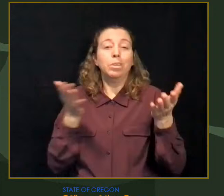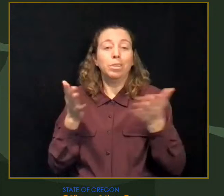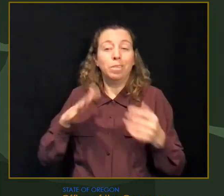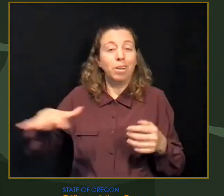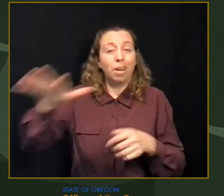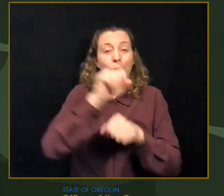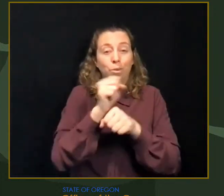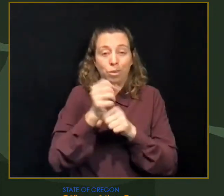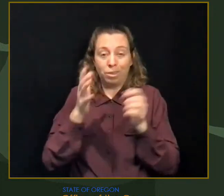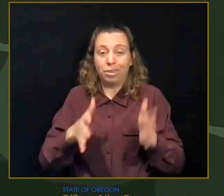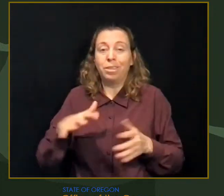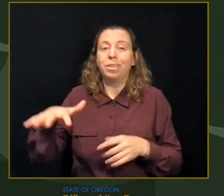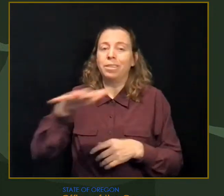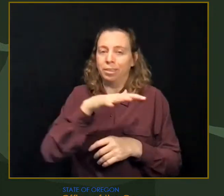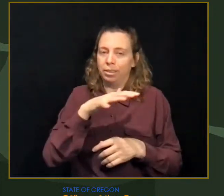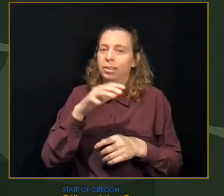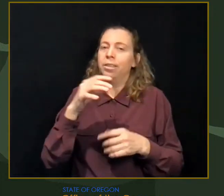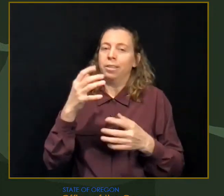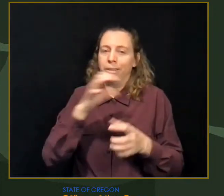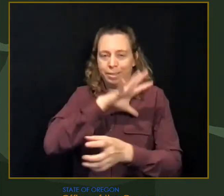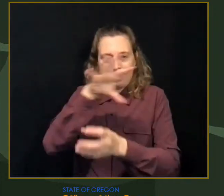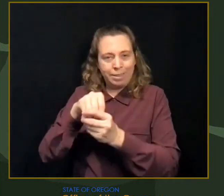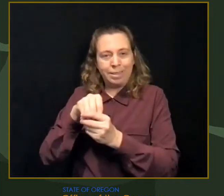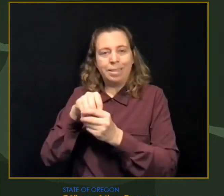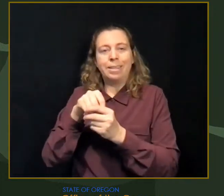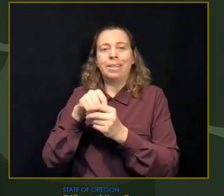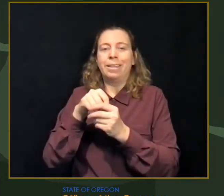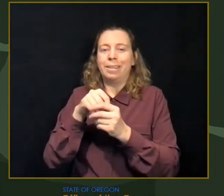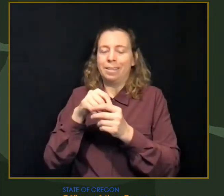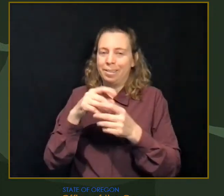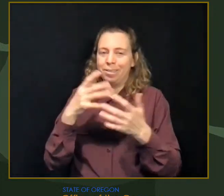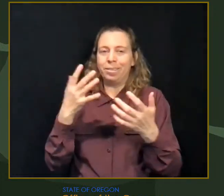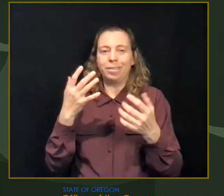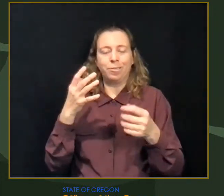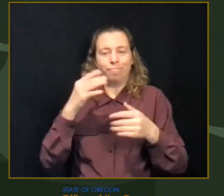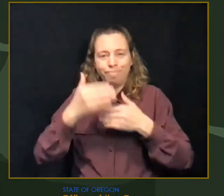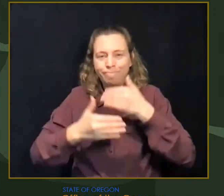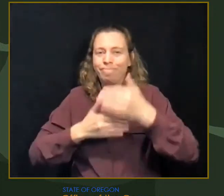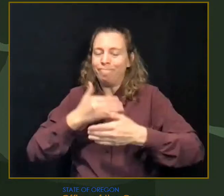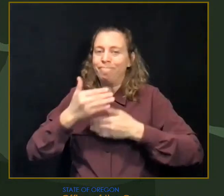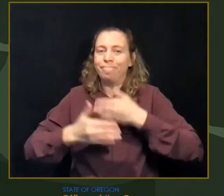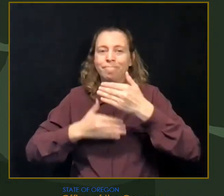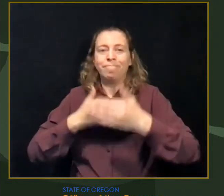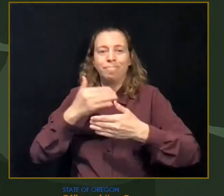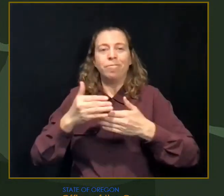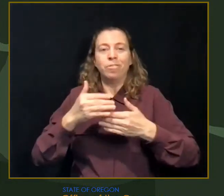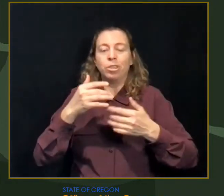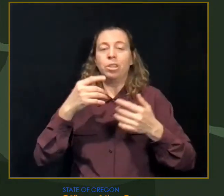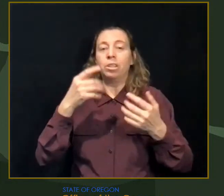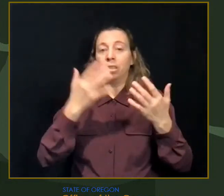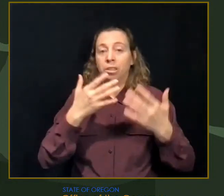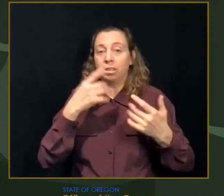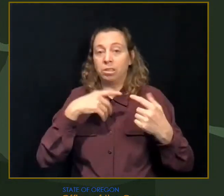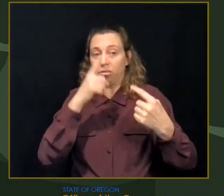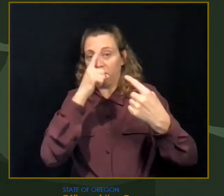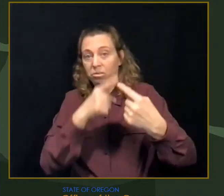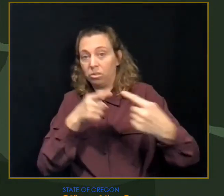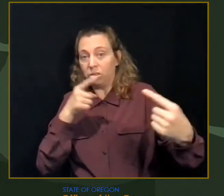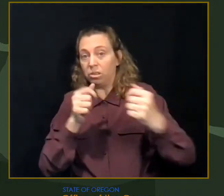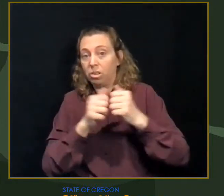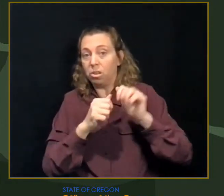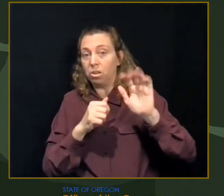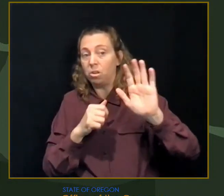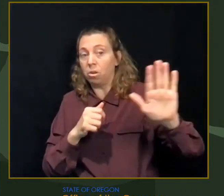I'm not going to change that stance now just because I might disagree with the message of the